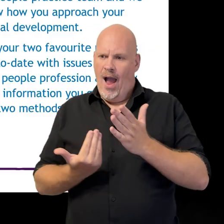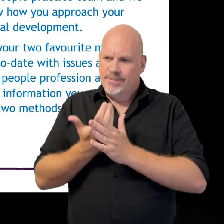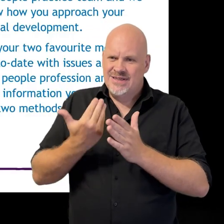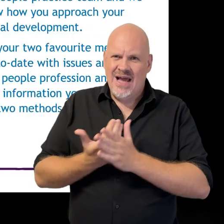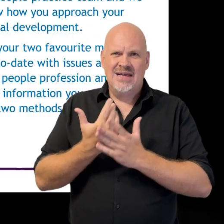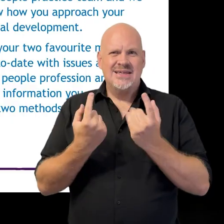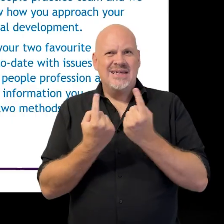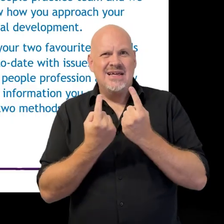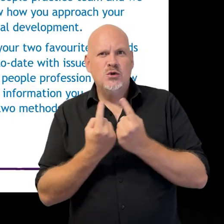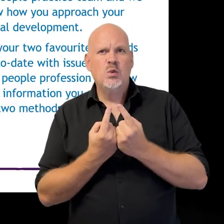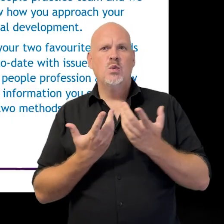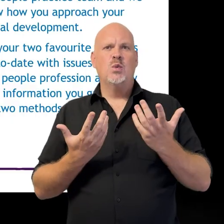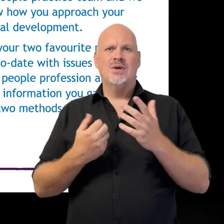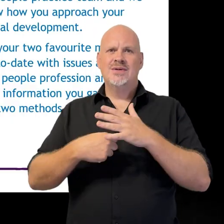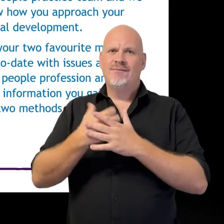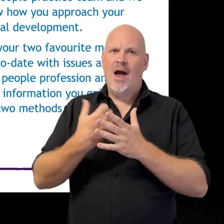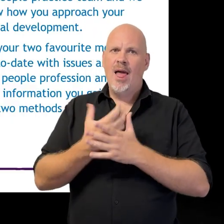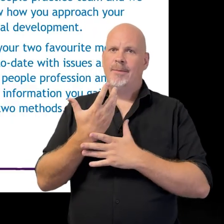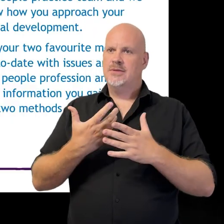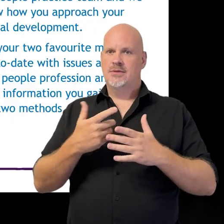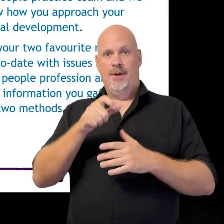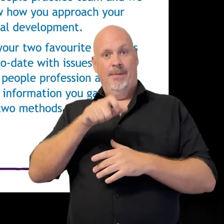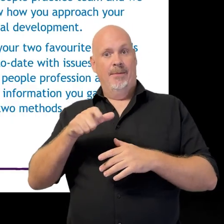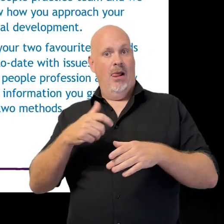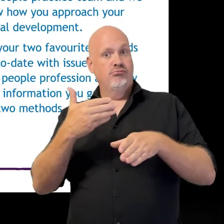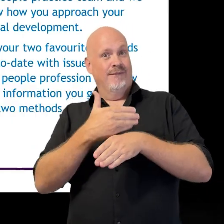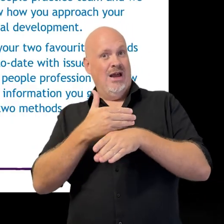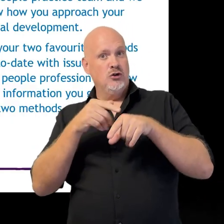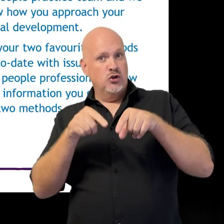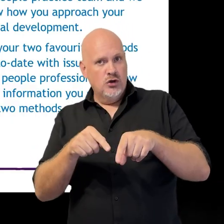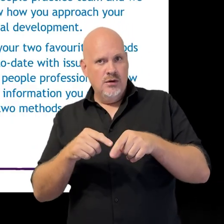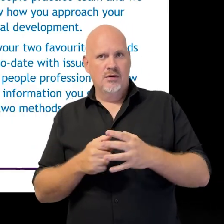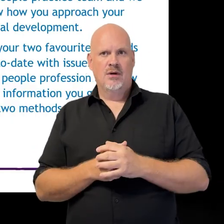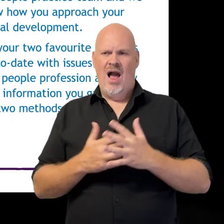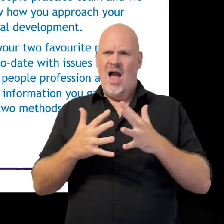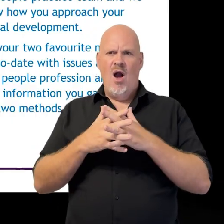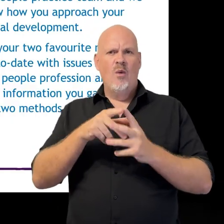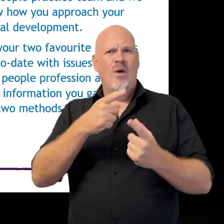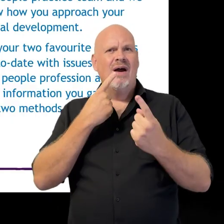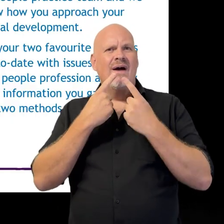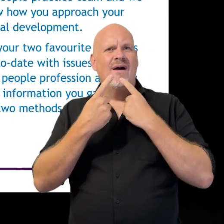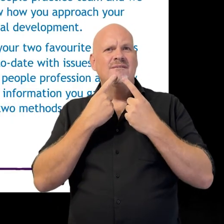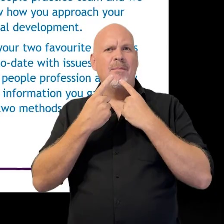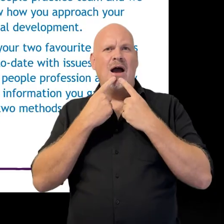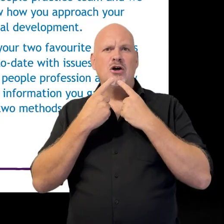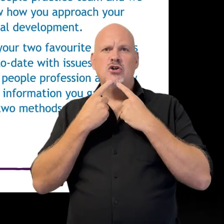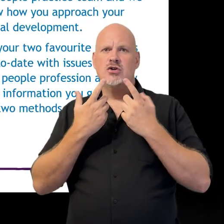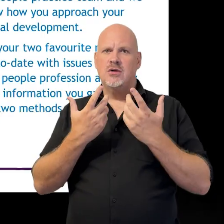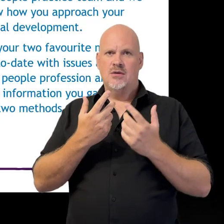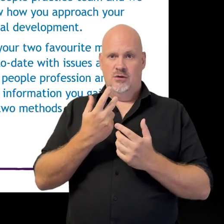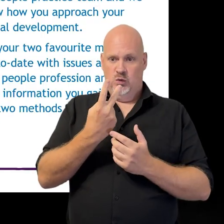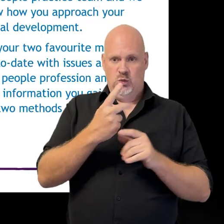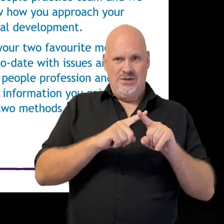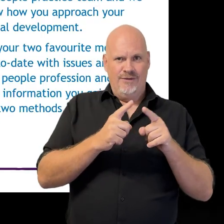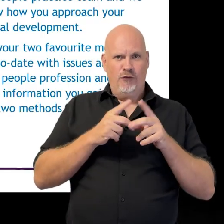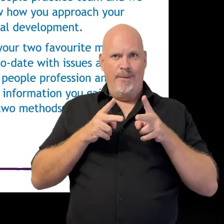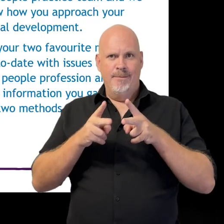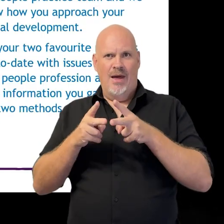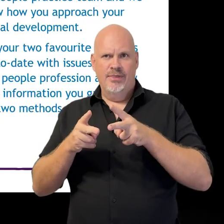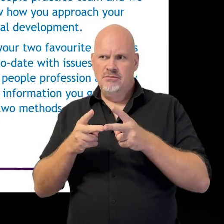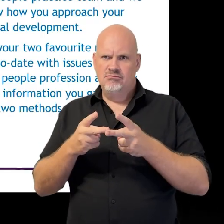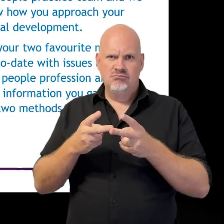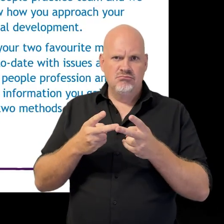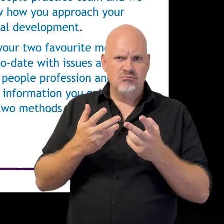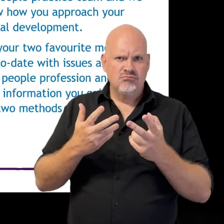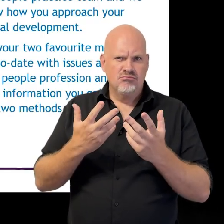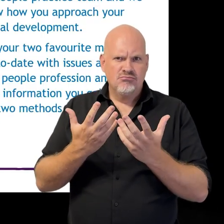for keeping up to date with issues and developments in the people profession, and how you make use of the information you